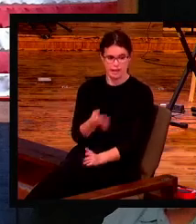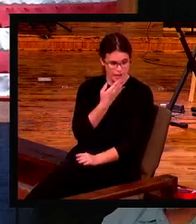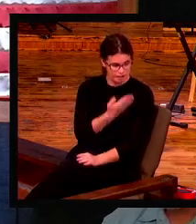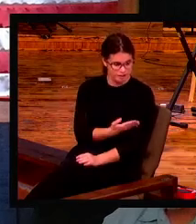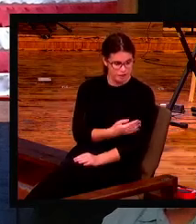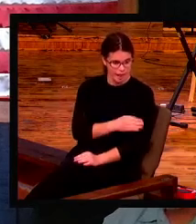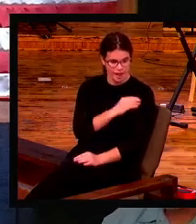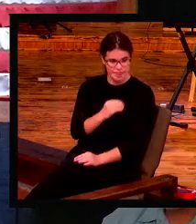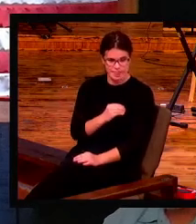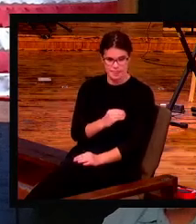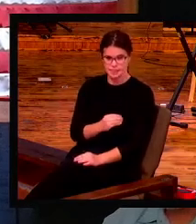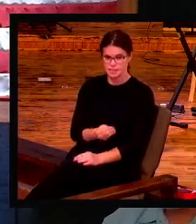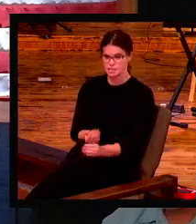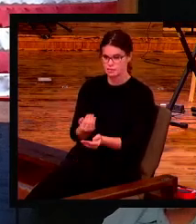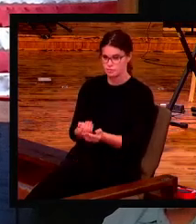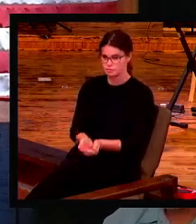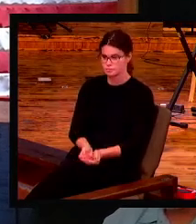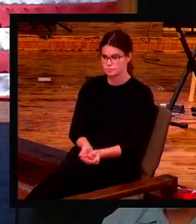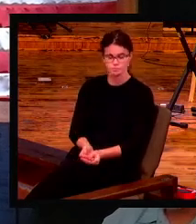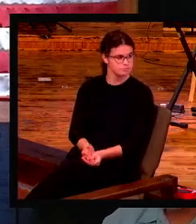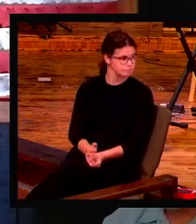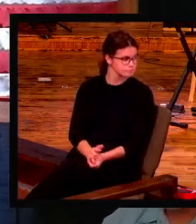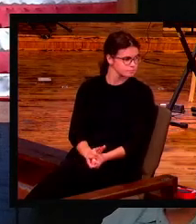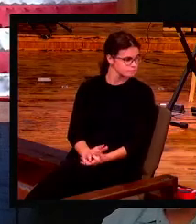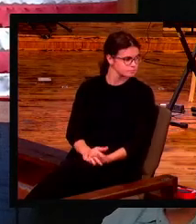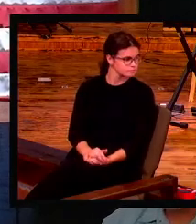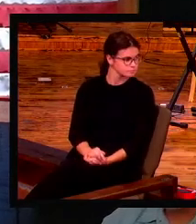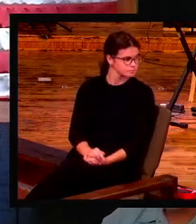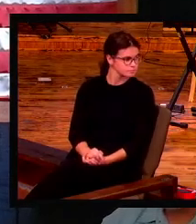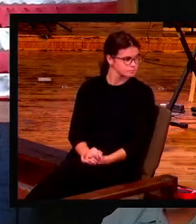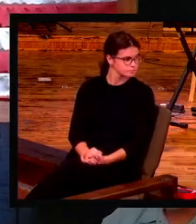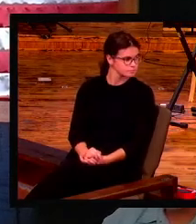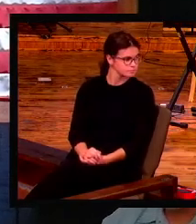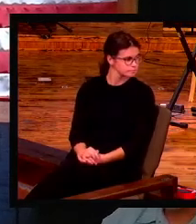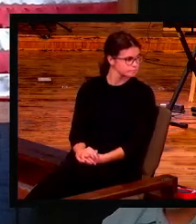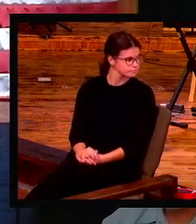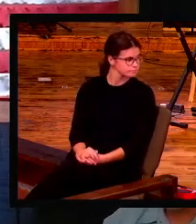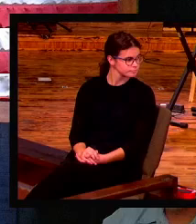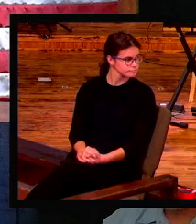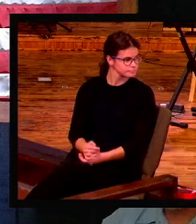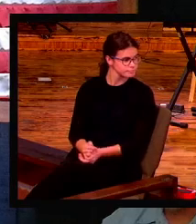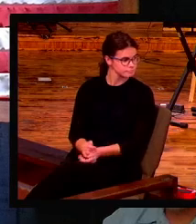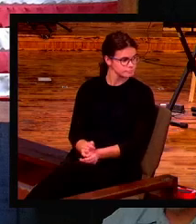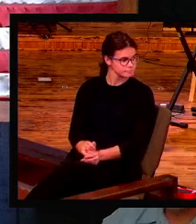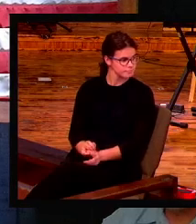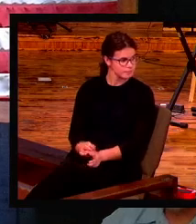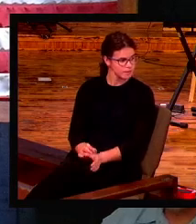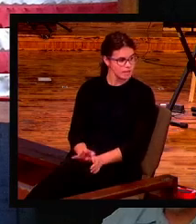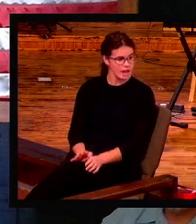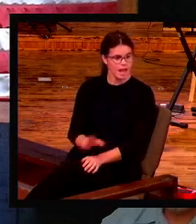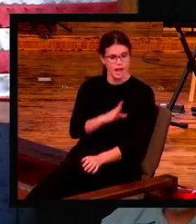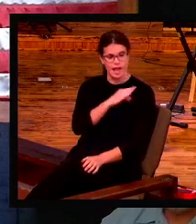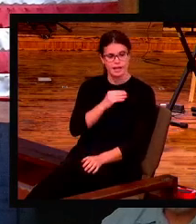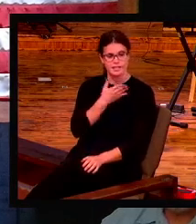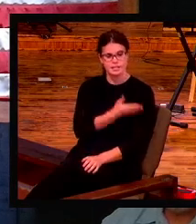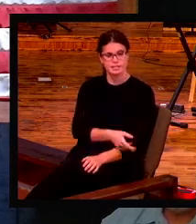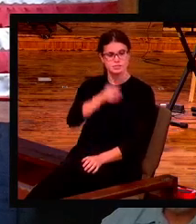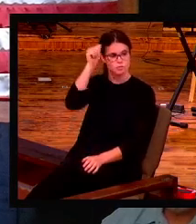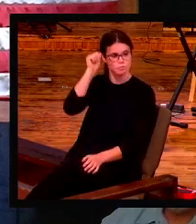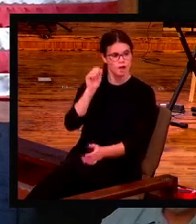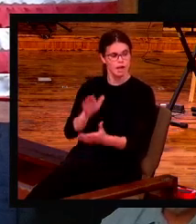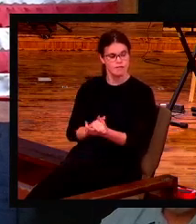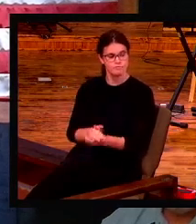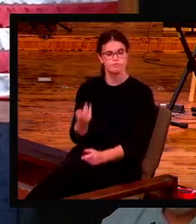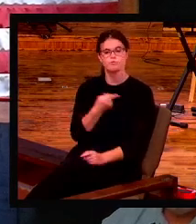vessels, my brother came through, and your lovely wife. You are a beautiful, beautiful couple. And you actually inspire